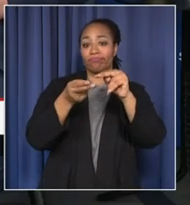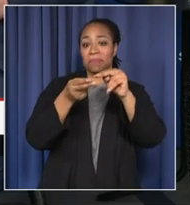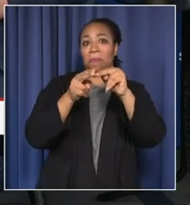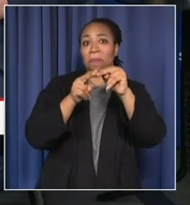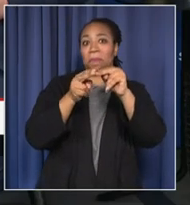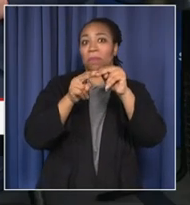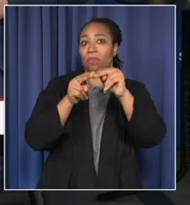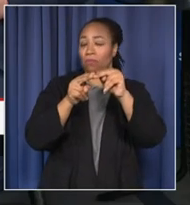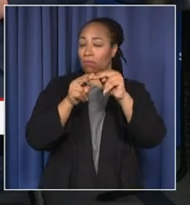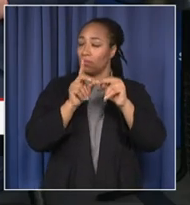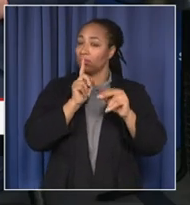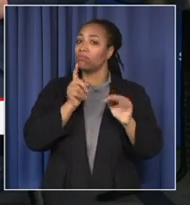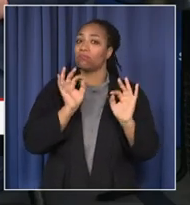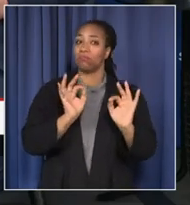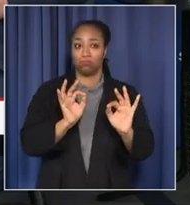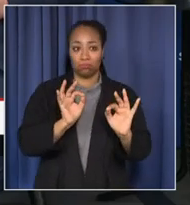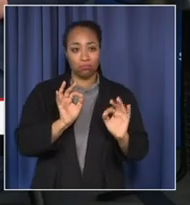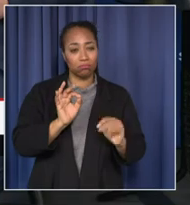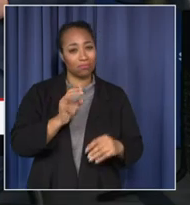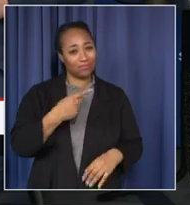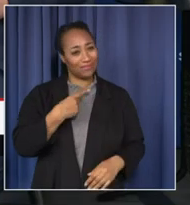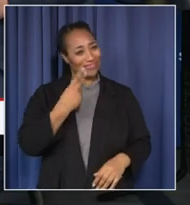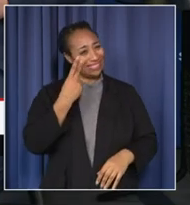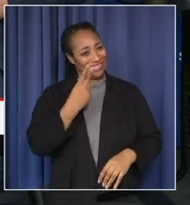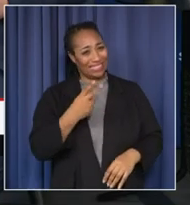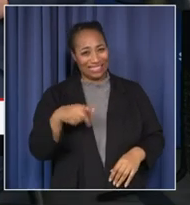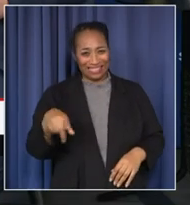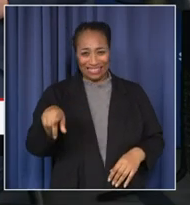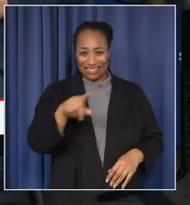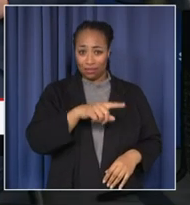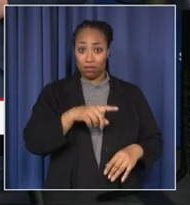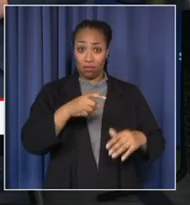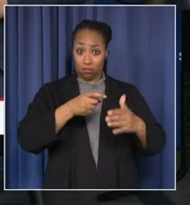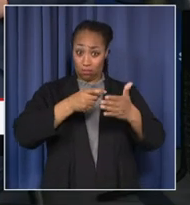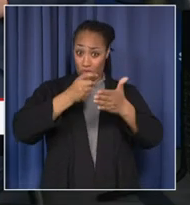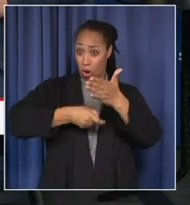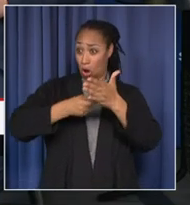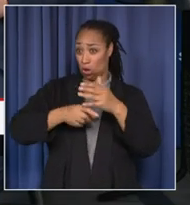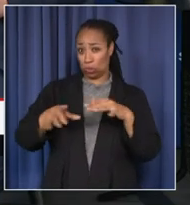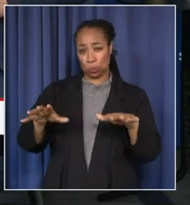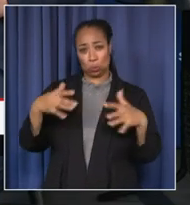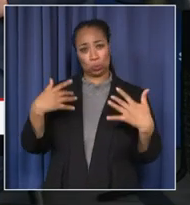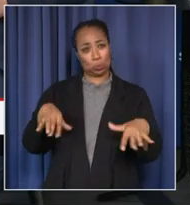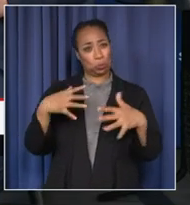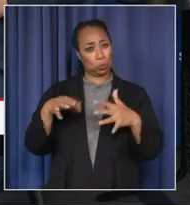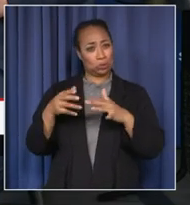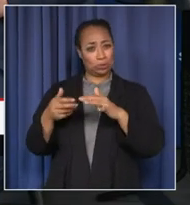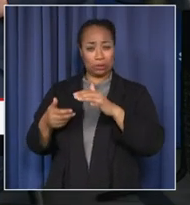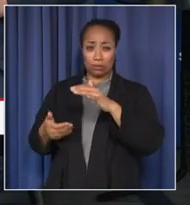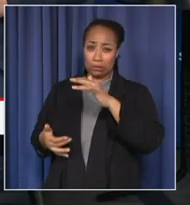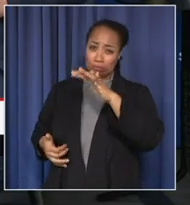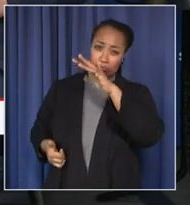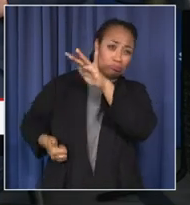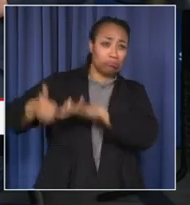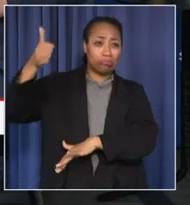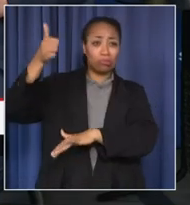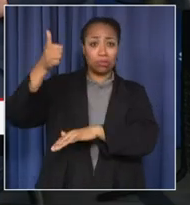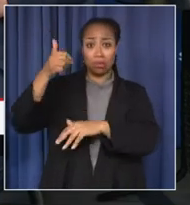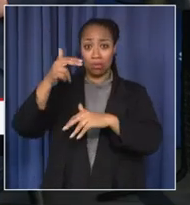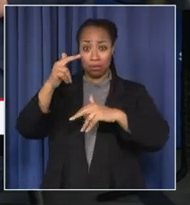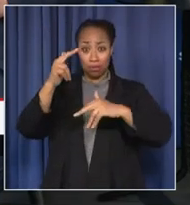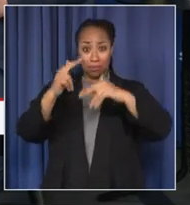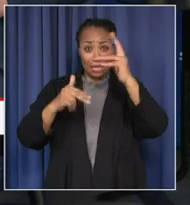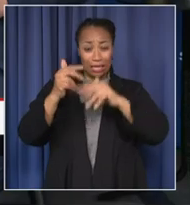cost of materials, inflation have just exploded. And for cities to continue to be partners with the